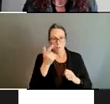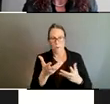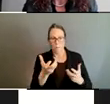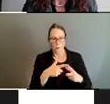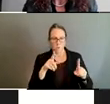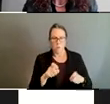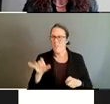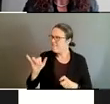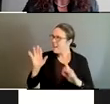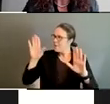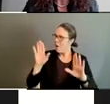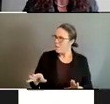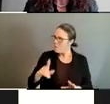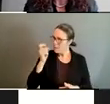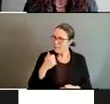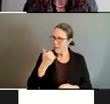because I know for many